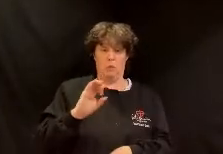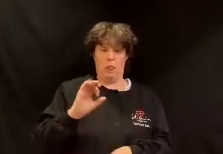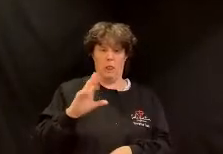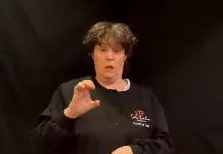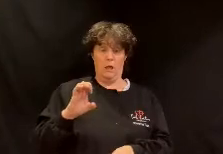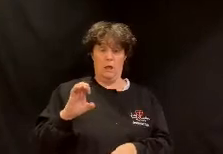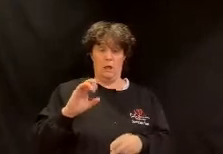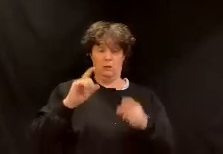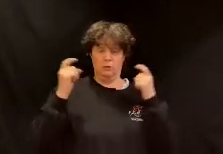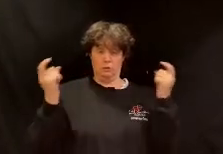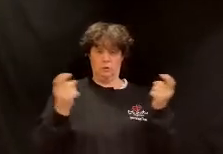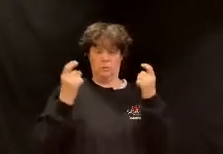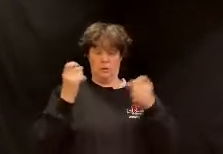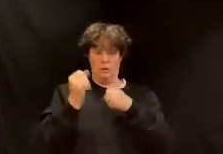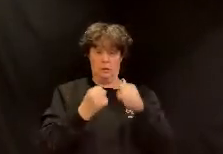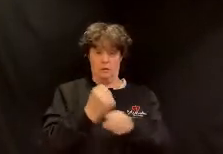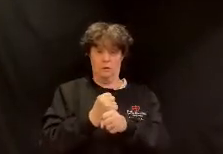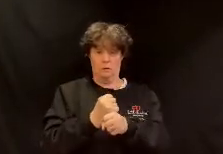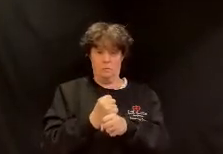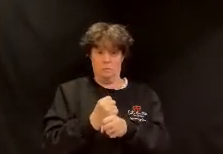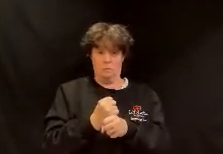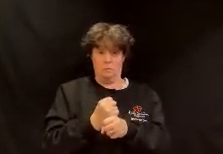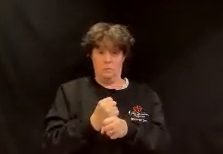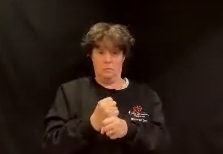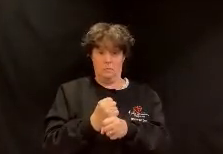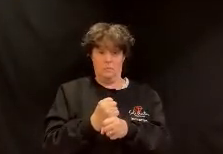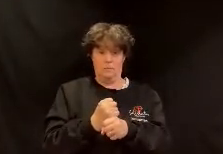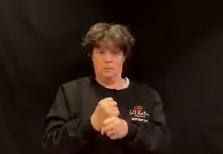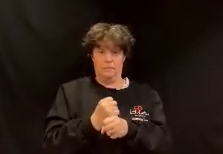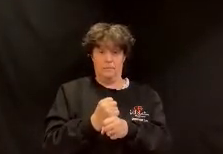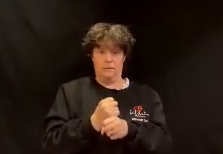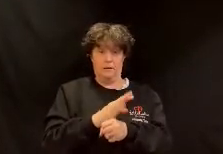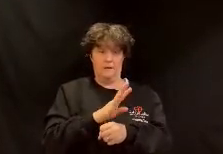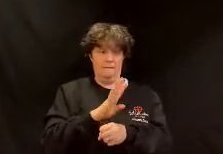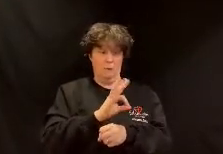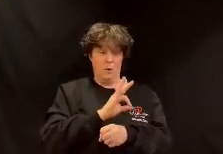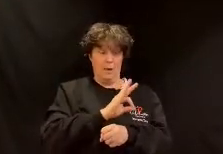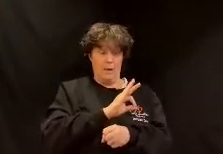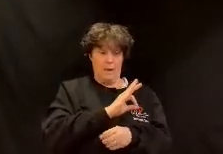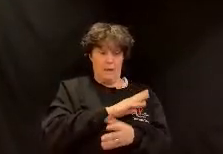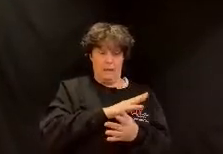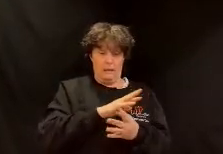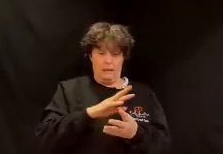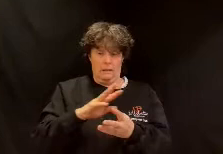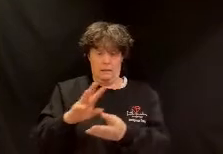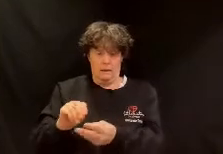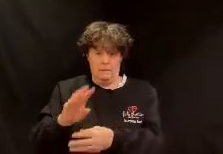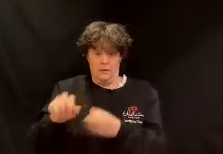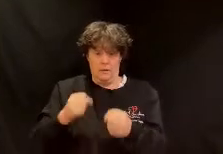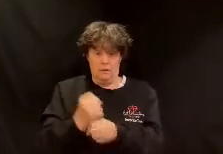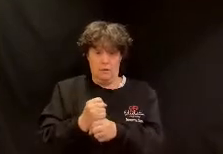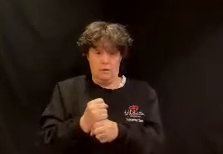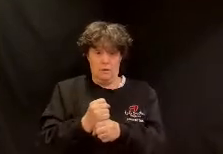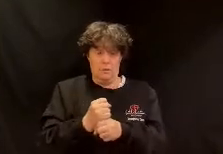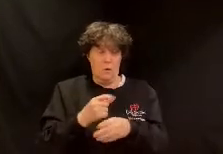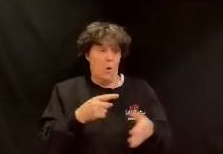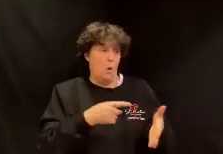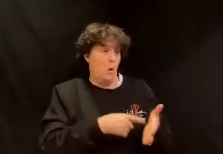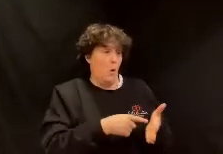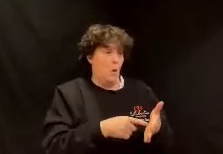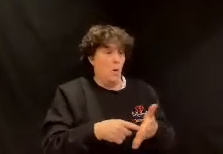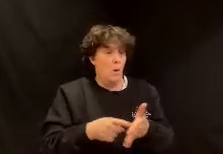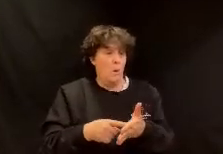Now the Jubilee year, see, over that 49-year span of time, people got into debt, they sold